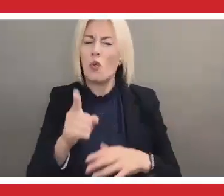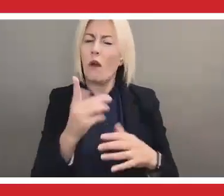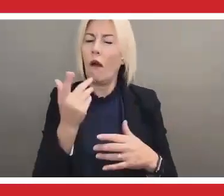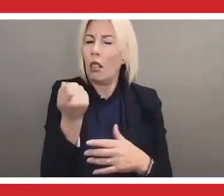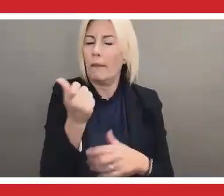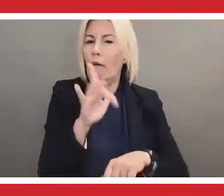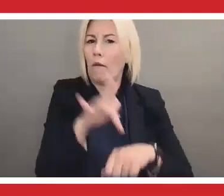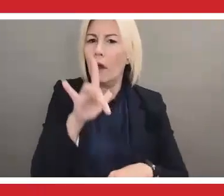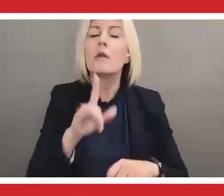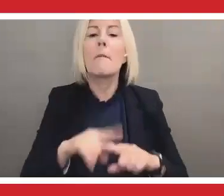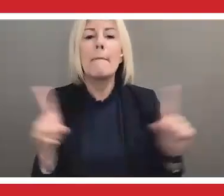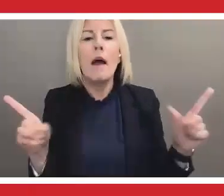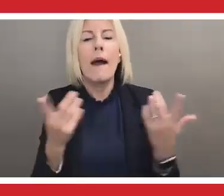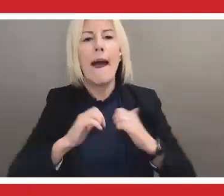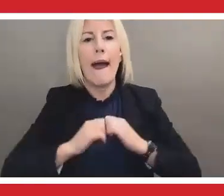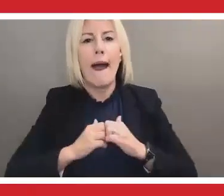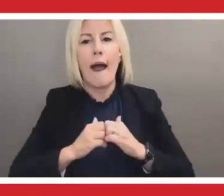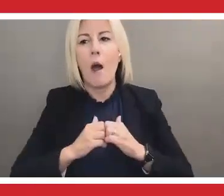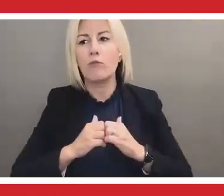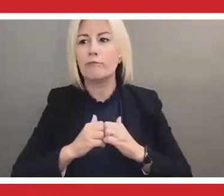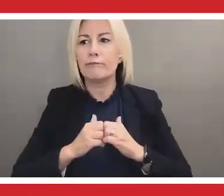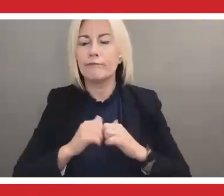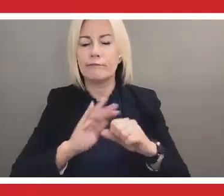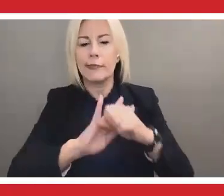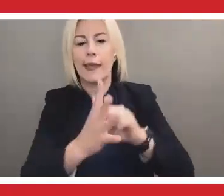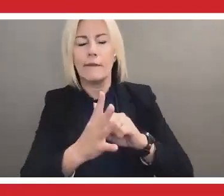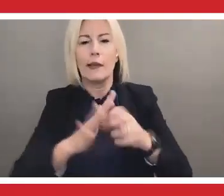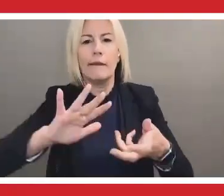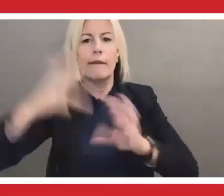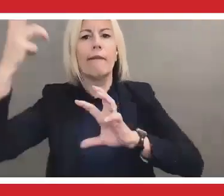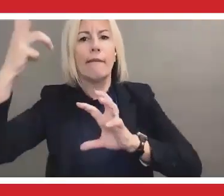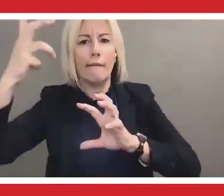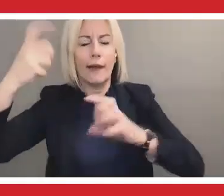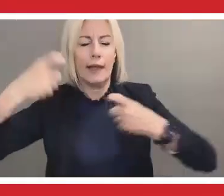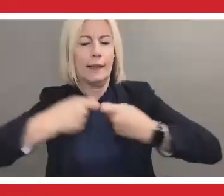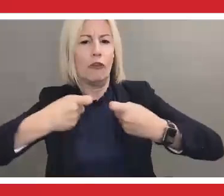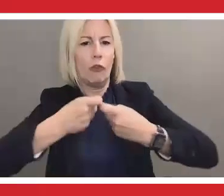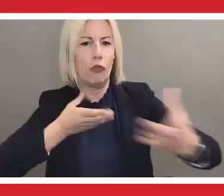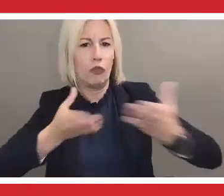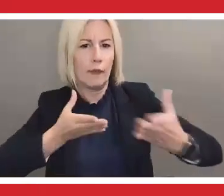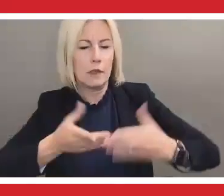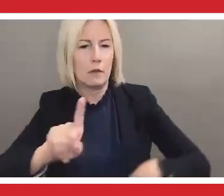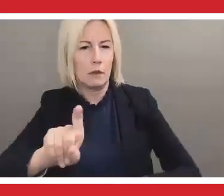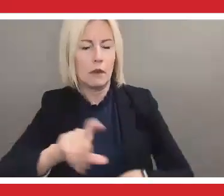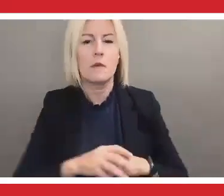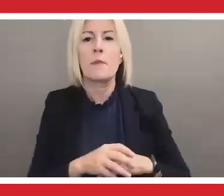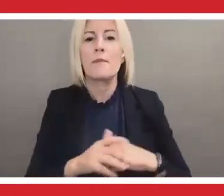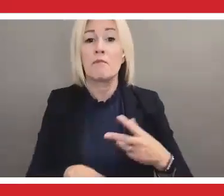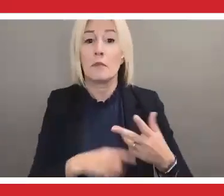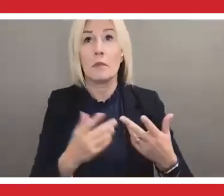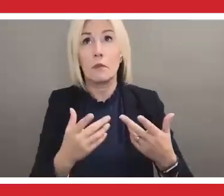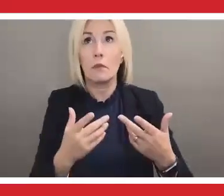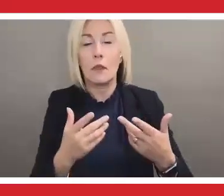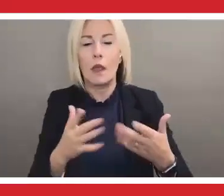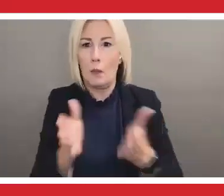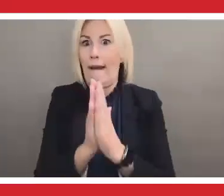has, in other ways, COVID interrupted digital services? And is there, and I'm going to ask you all